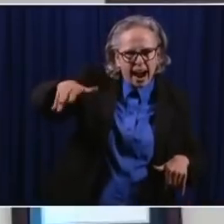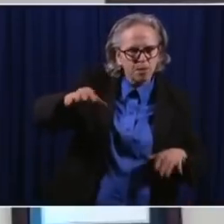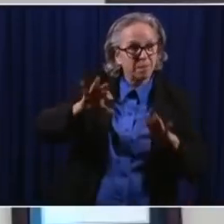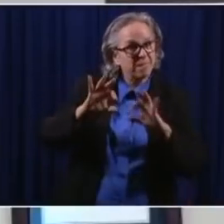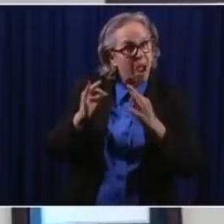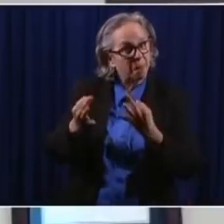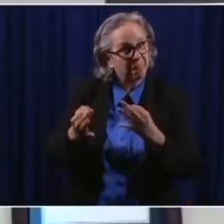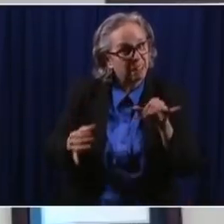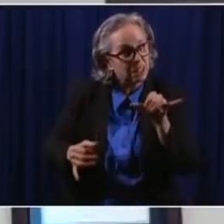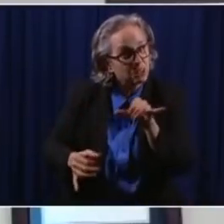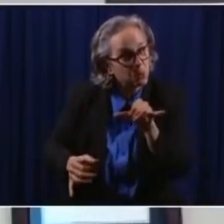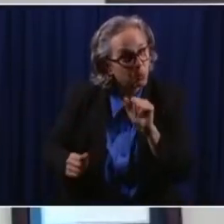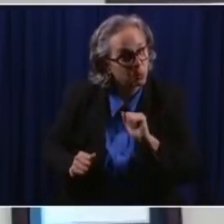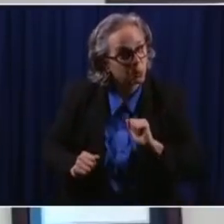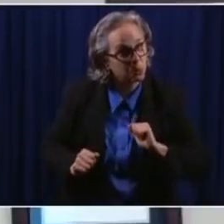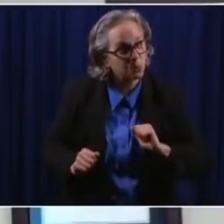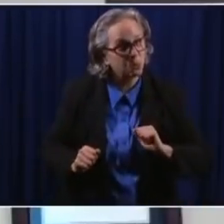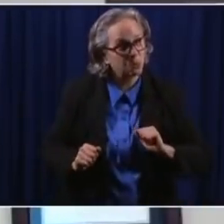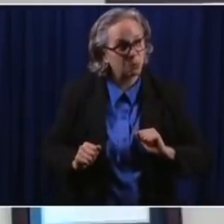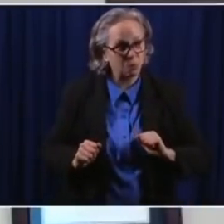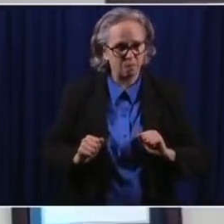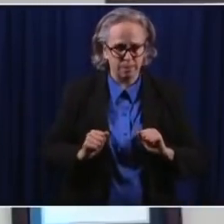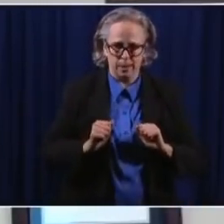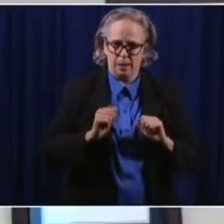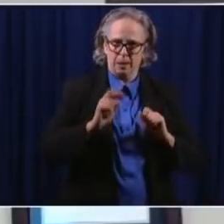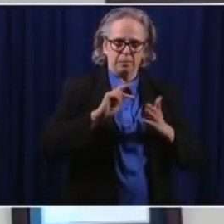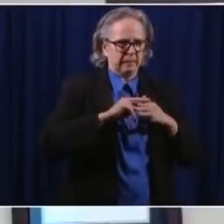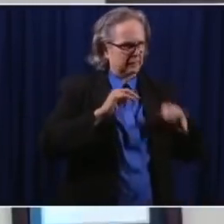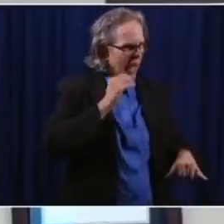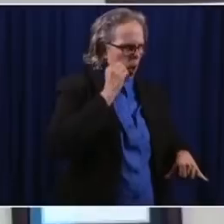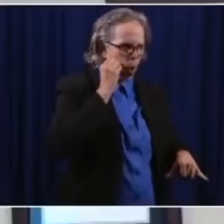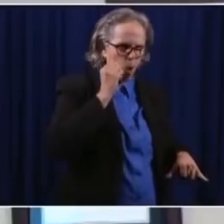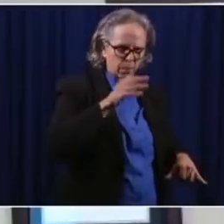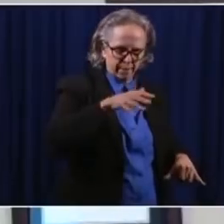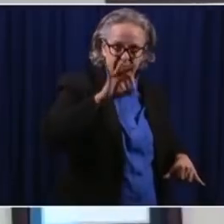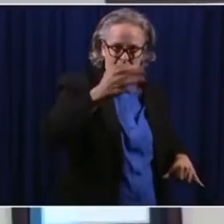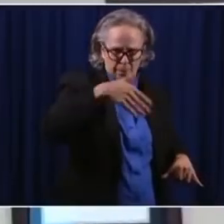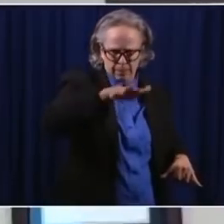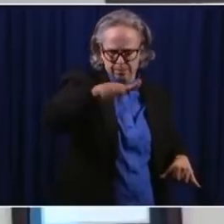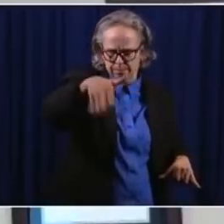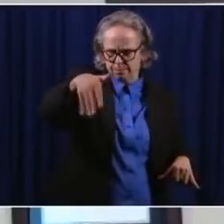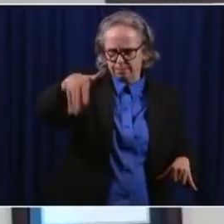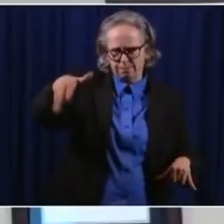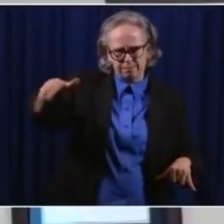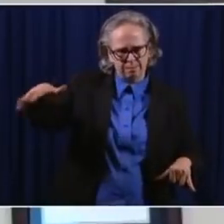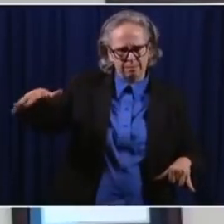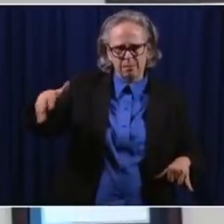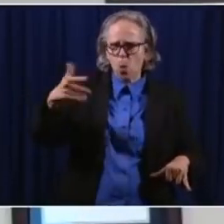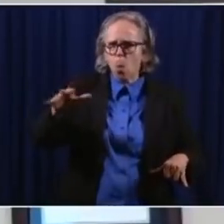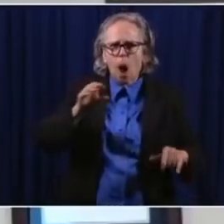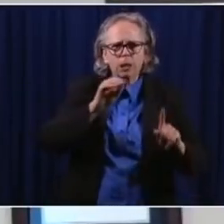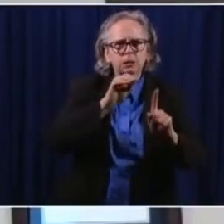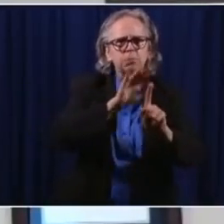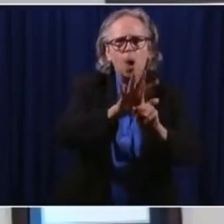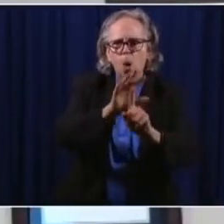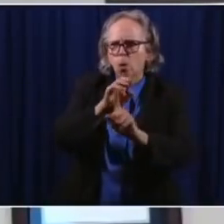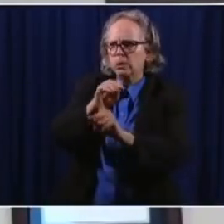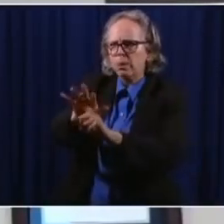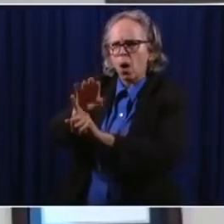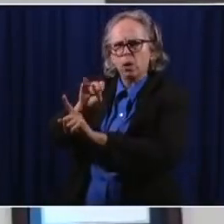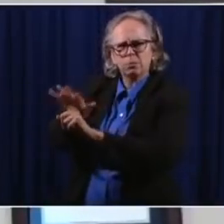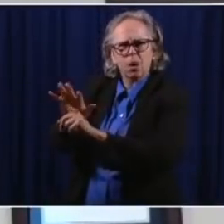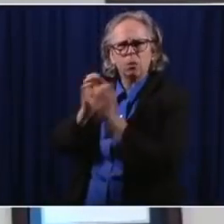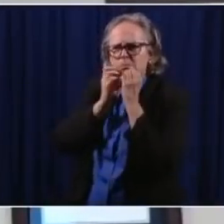even within their household, to contain that and to not have other people also become positive. A lot of